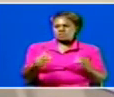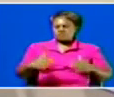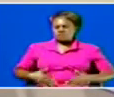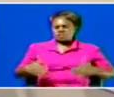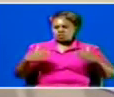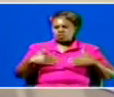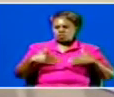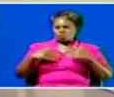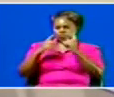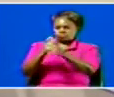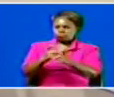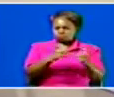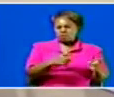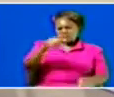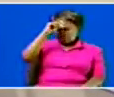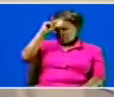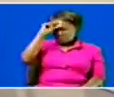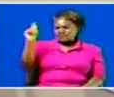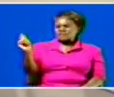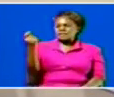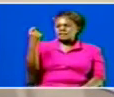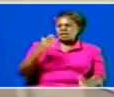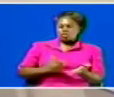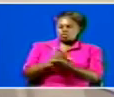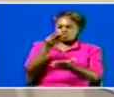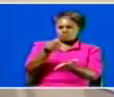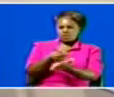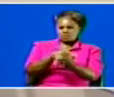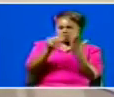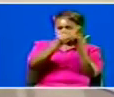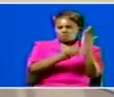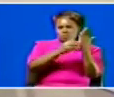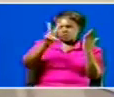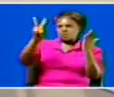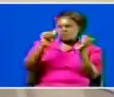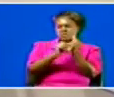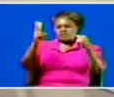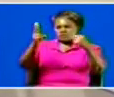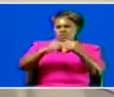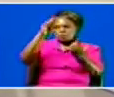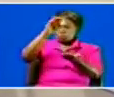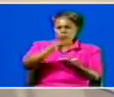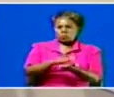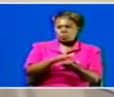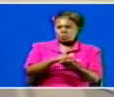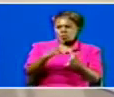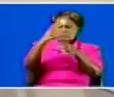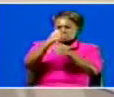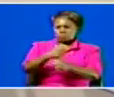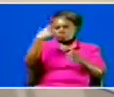incentives. The government of Kenya, through the Finance Act 2017, reduced the